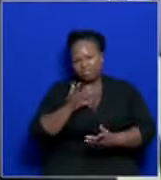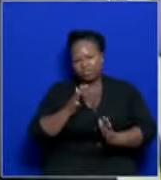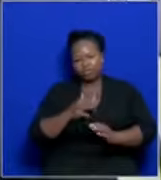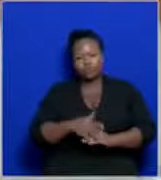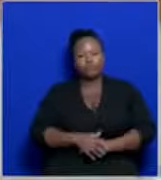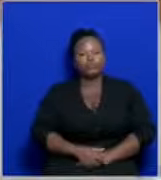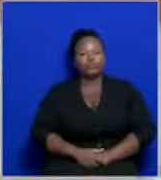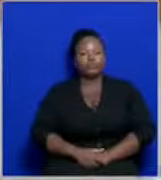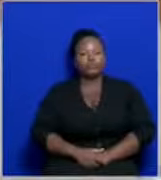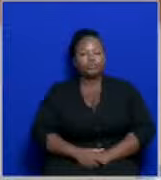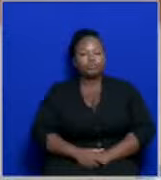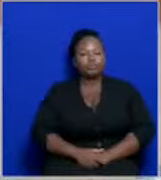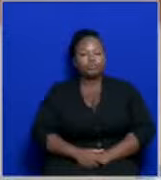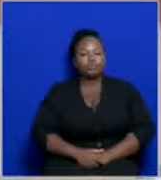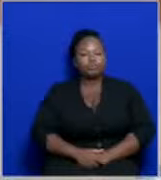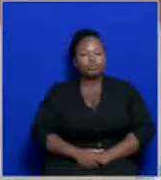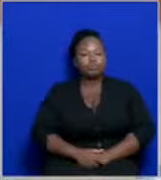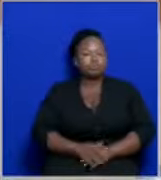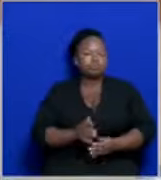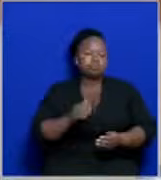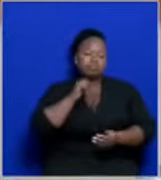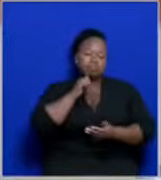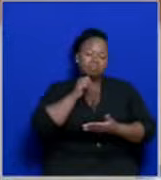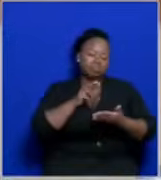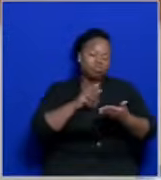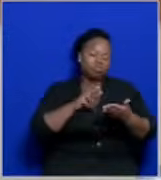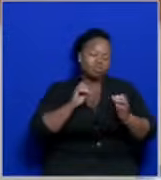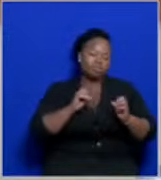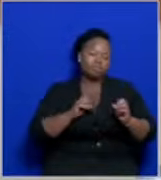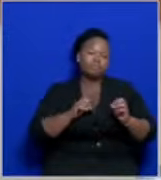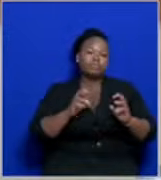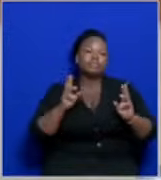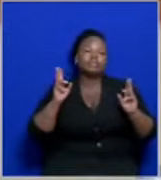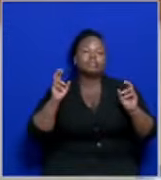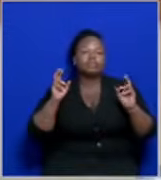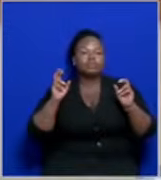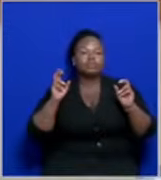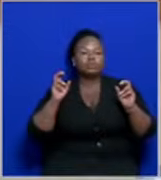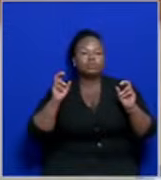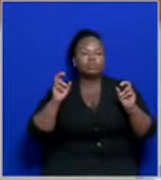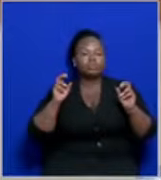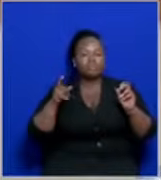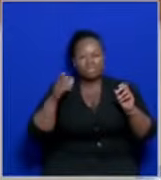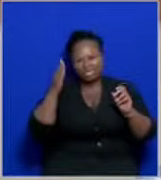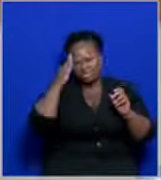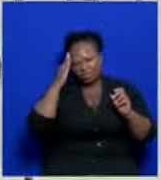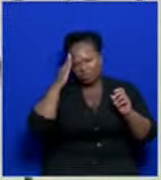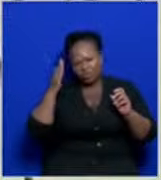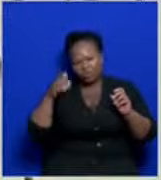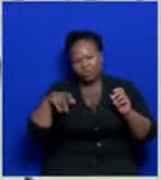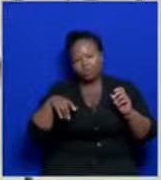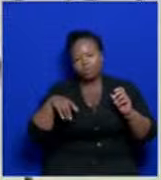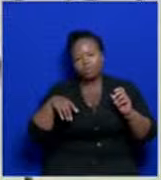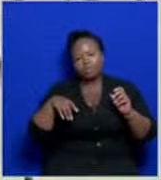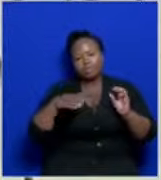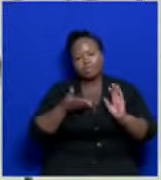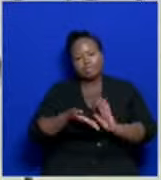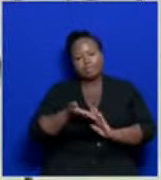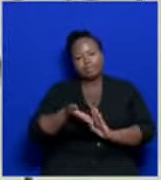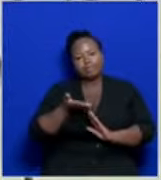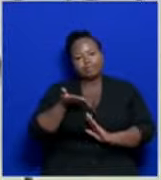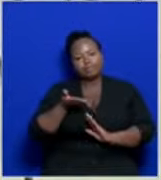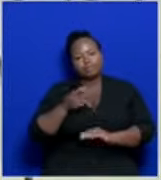even if I didn't read. It was the issue. Yes, well, I know what the issue is. It is the update, because at paragraph